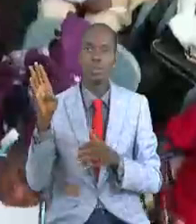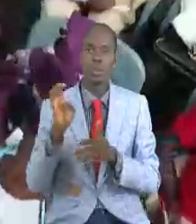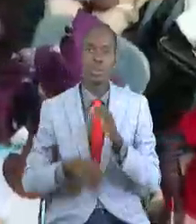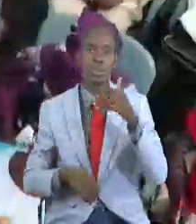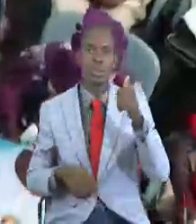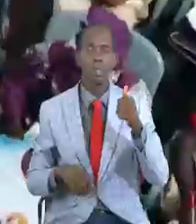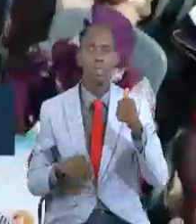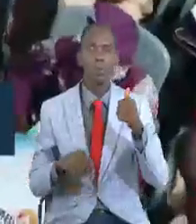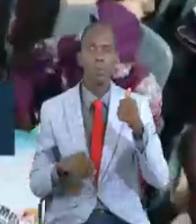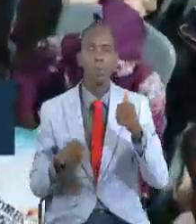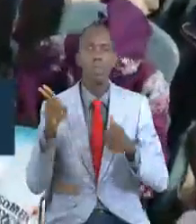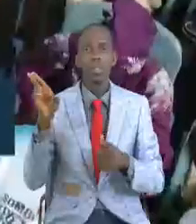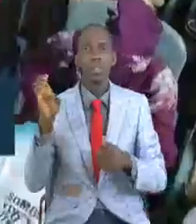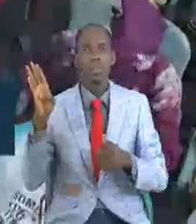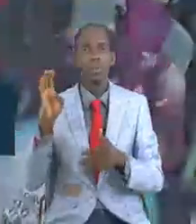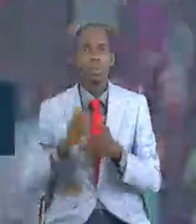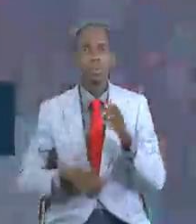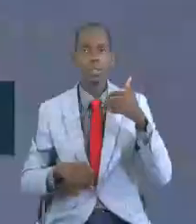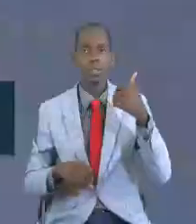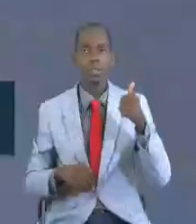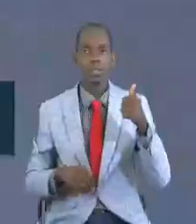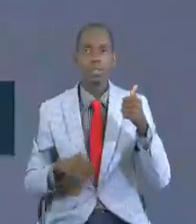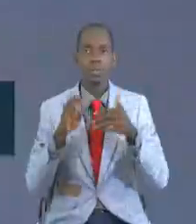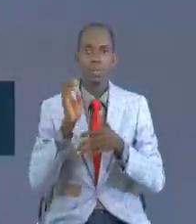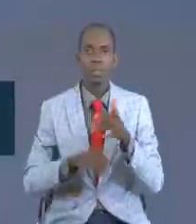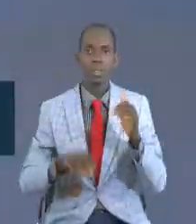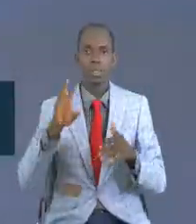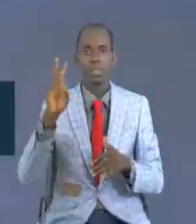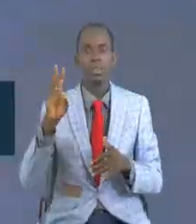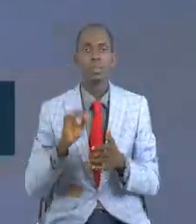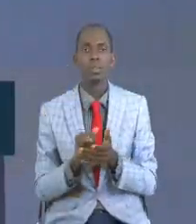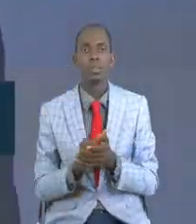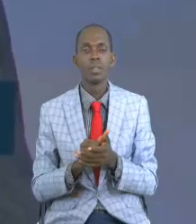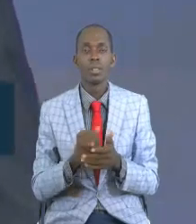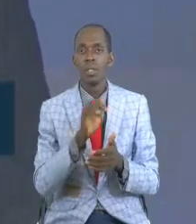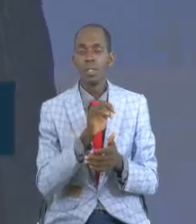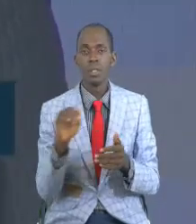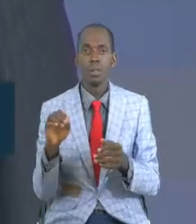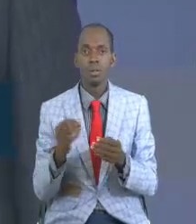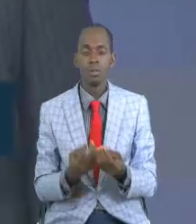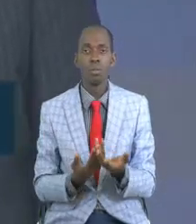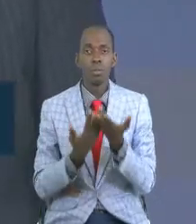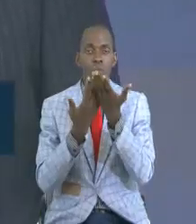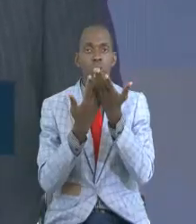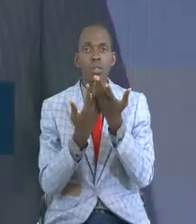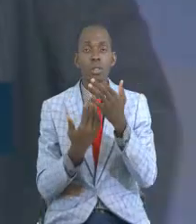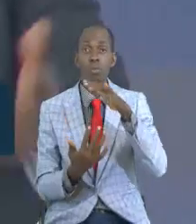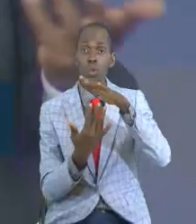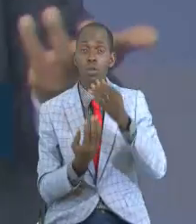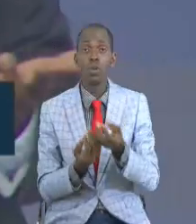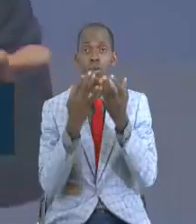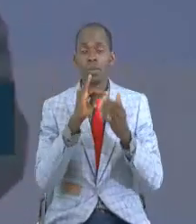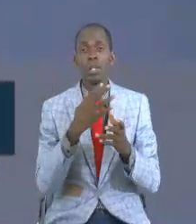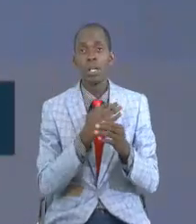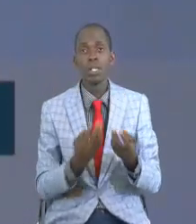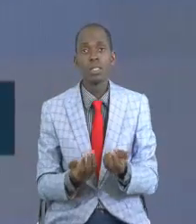and hebrews chapter 10 verse 6 important offerings and sacrifices for sinner thou